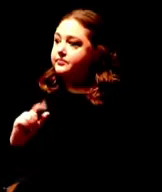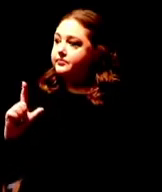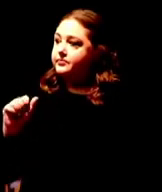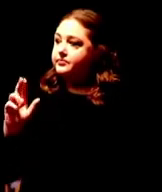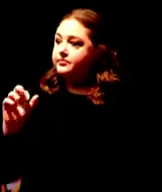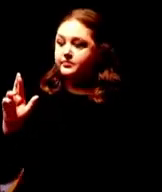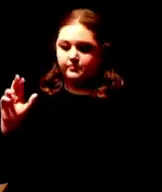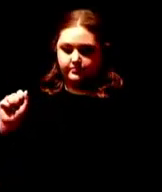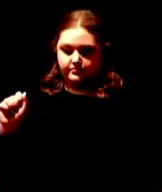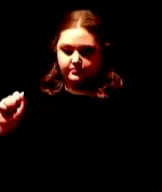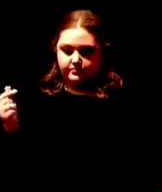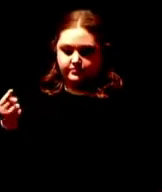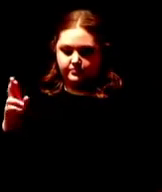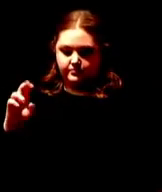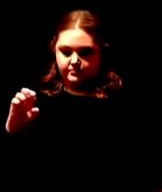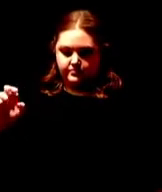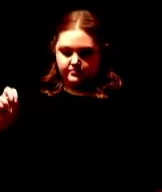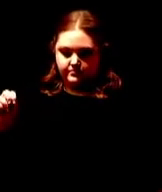Laura Green.